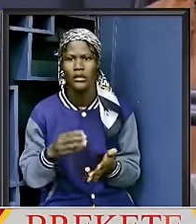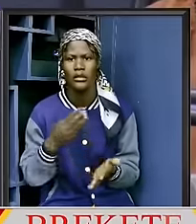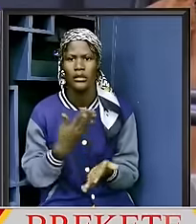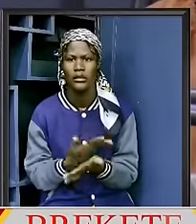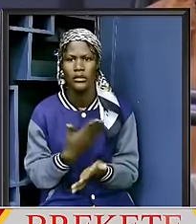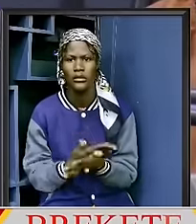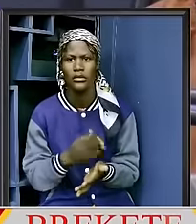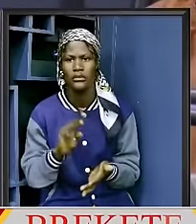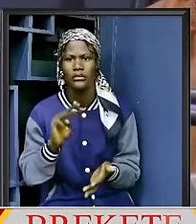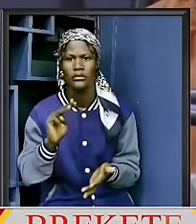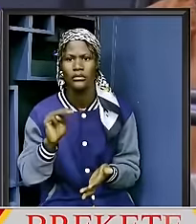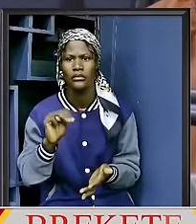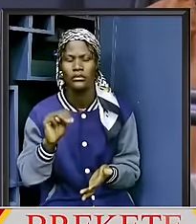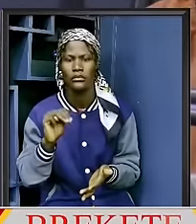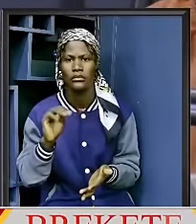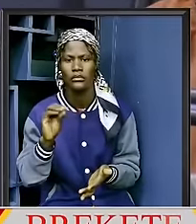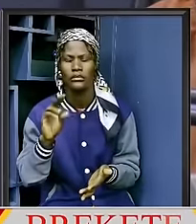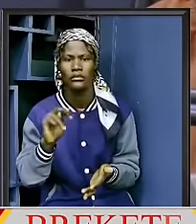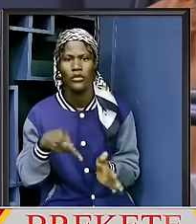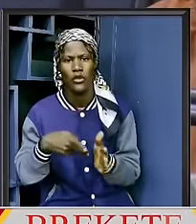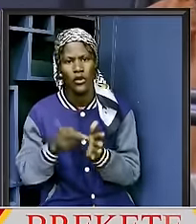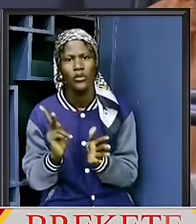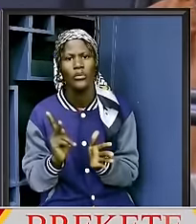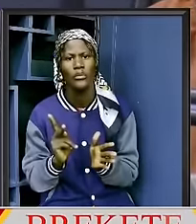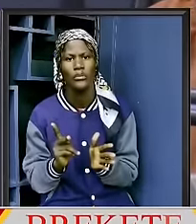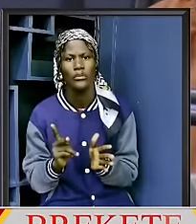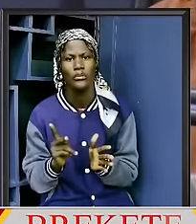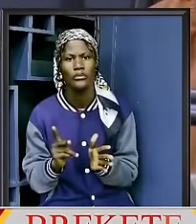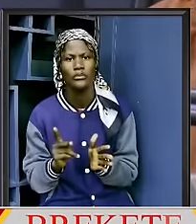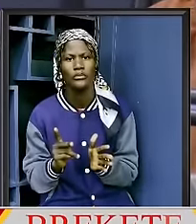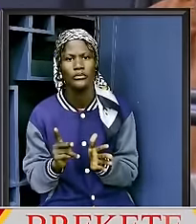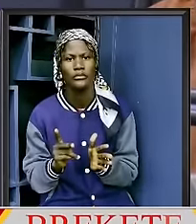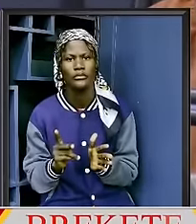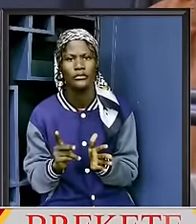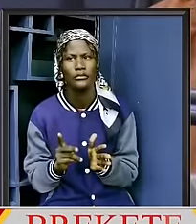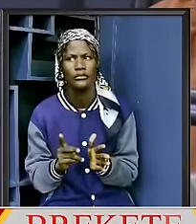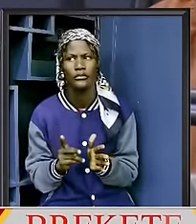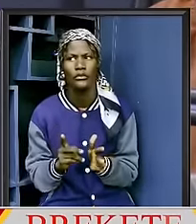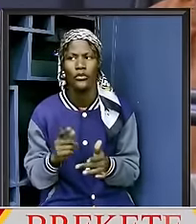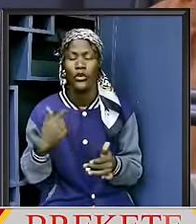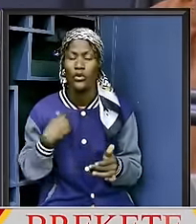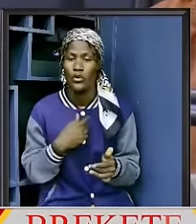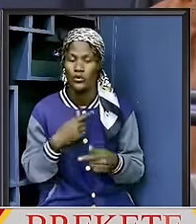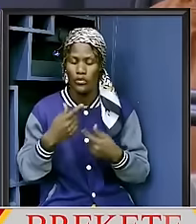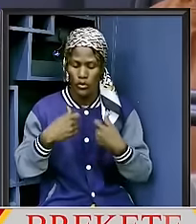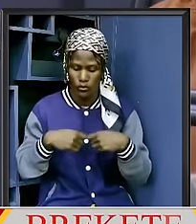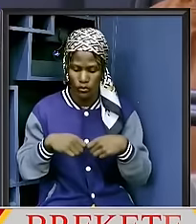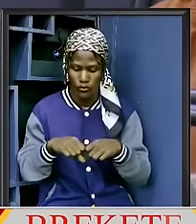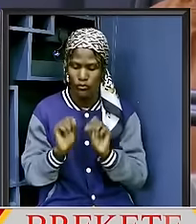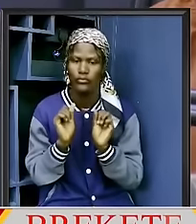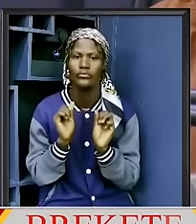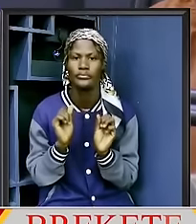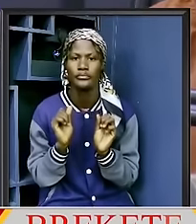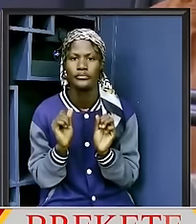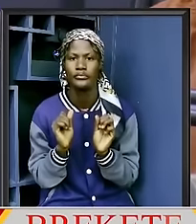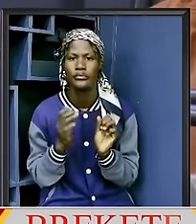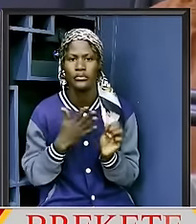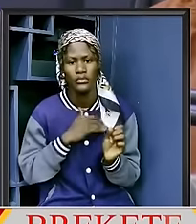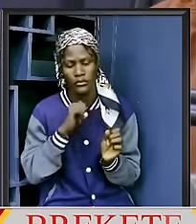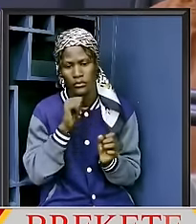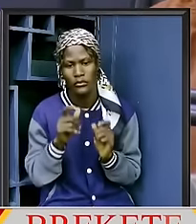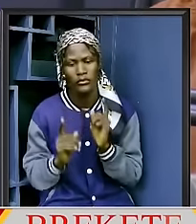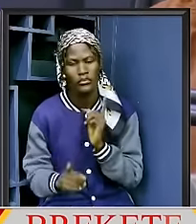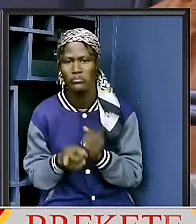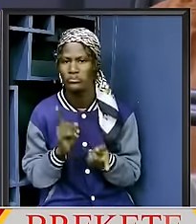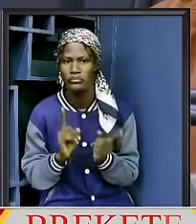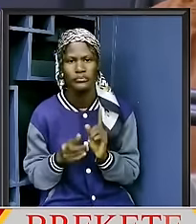not woman be that was holding the 6 million? As they're paying 100,000 from 6 million, we'll be removing it. The money will be going down. Me, I'm not running.